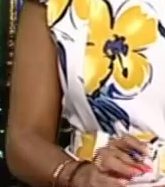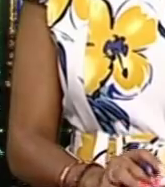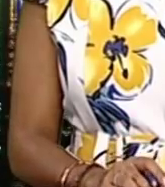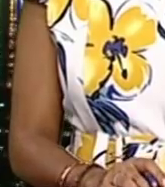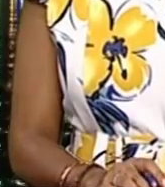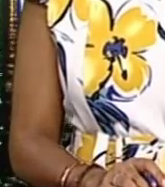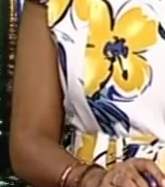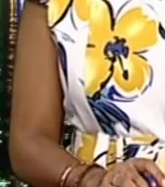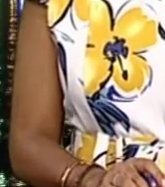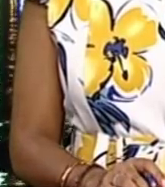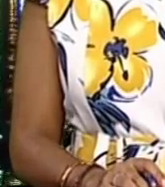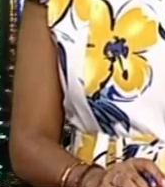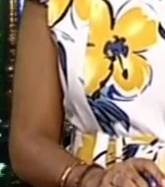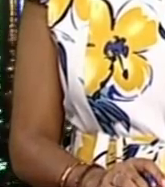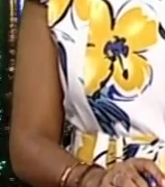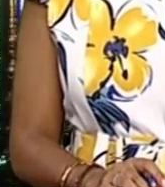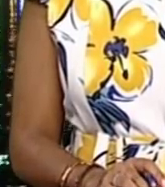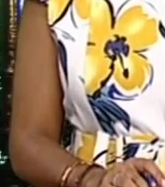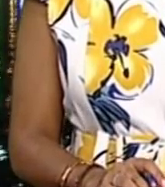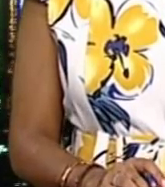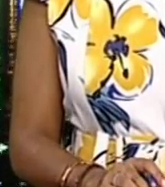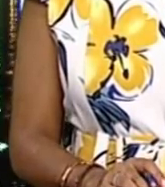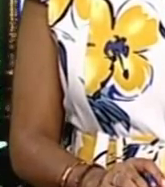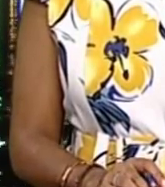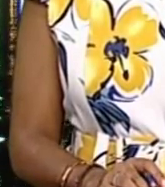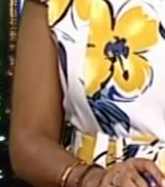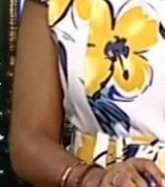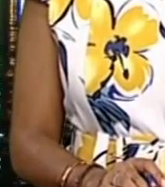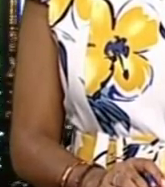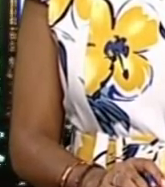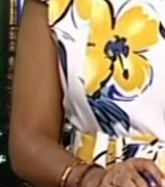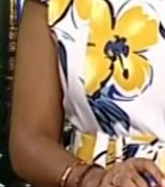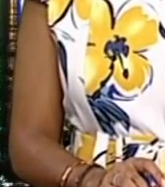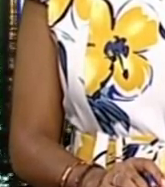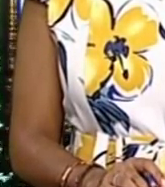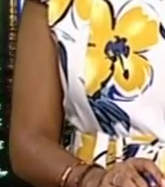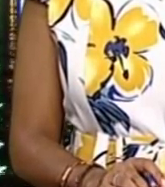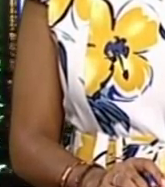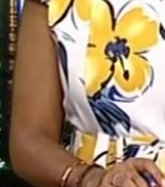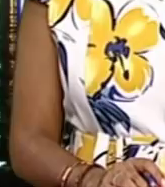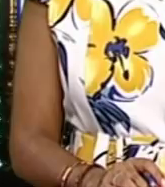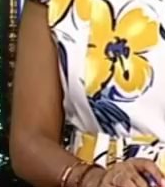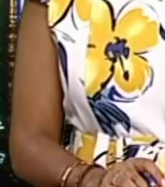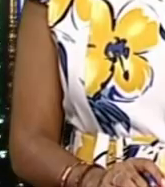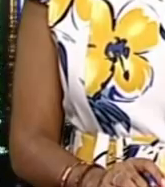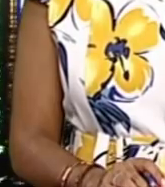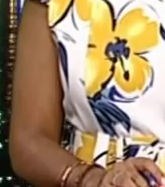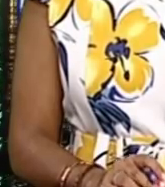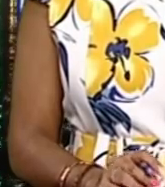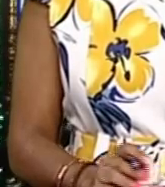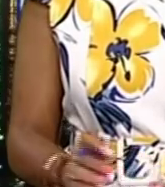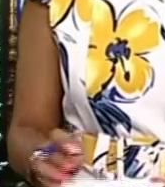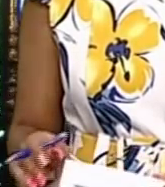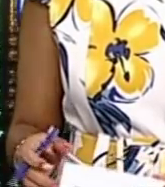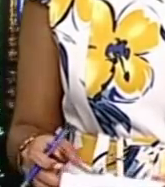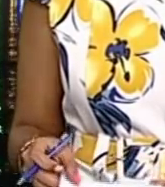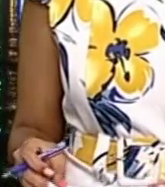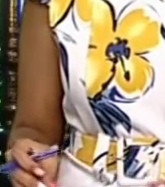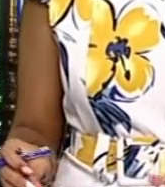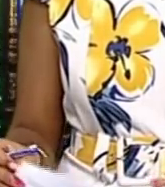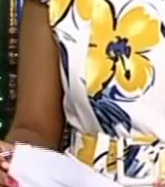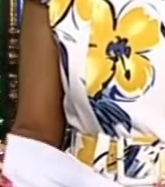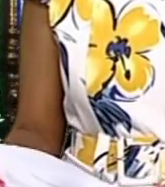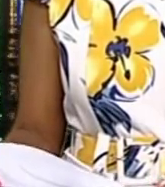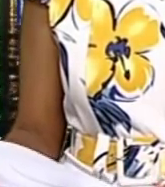Qayyum claims on many fronts in the last 4 years the opposition has chosen to resort to racism, lies and obfuscation of facts and